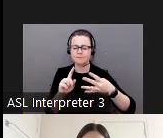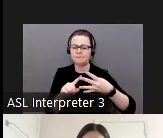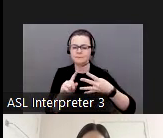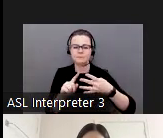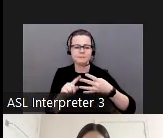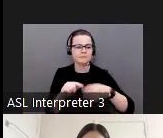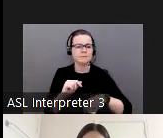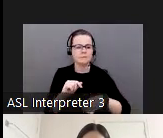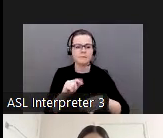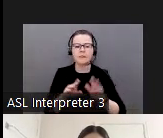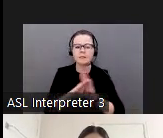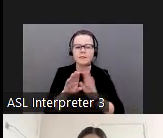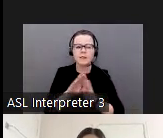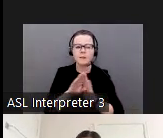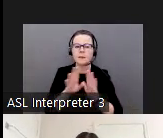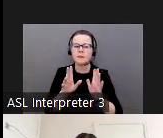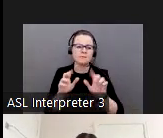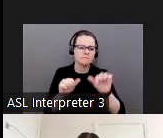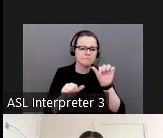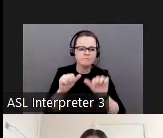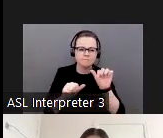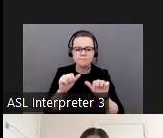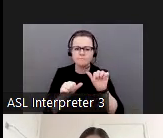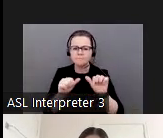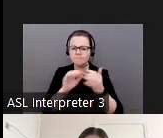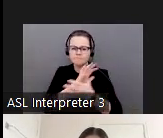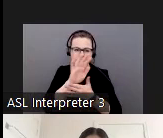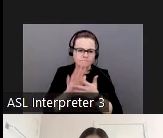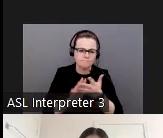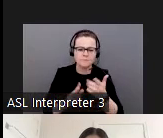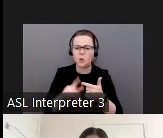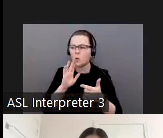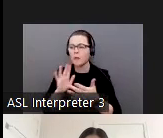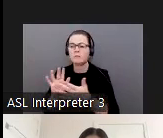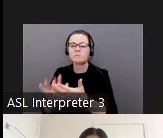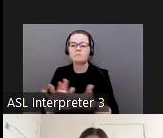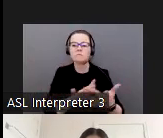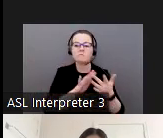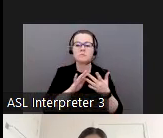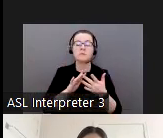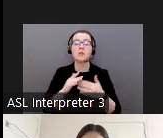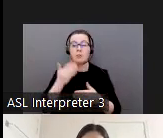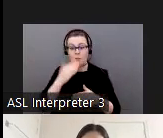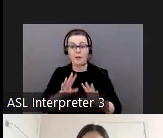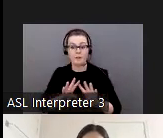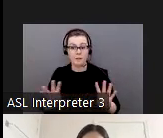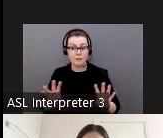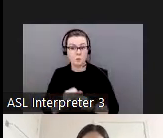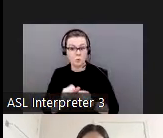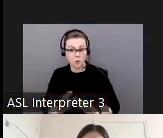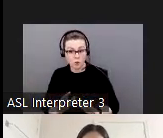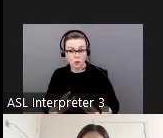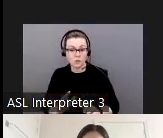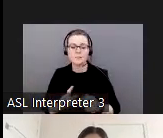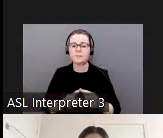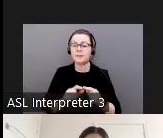be connecting with a variety of senior service providers and frontline workers across Canada who have experience supporting survivors of